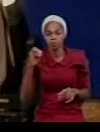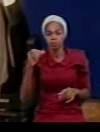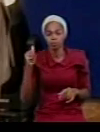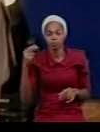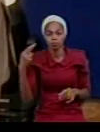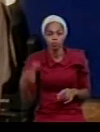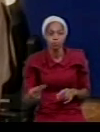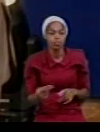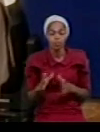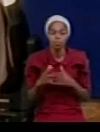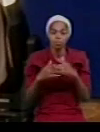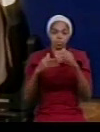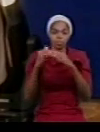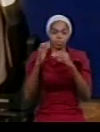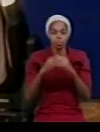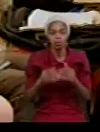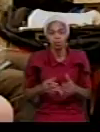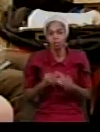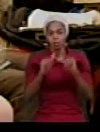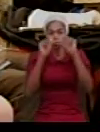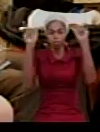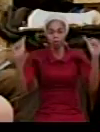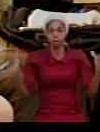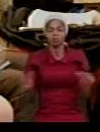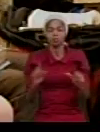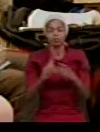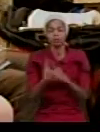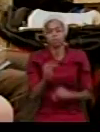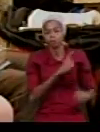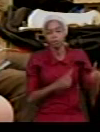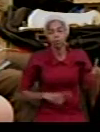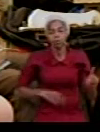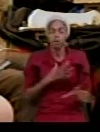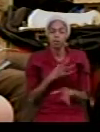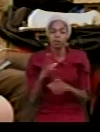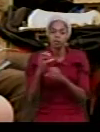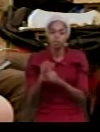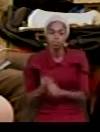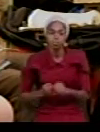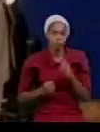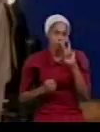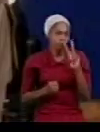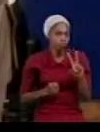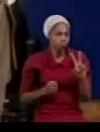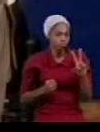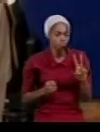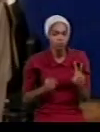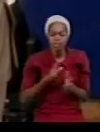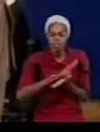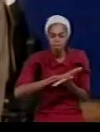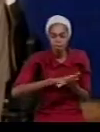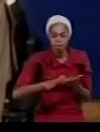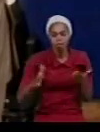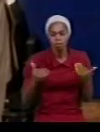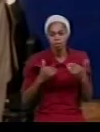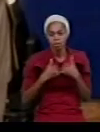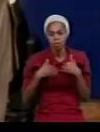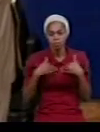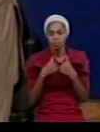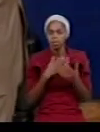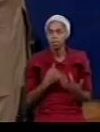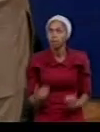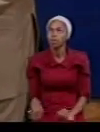word? What's the next word, church? "Clean beasts," clean beasts, "and of every clean fowl, and